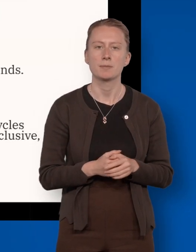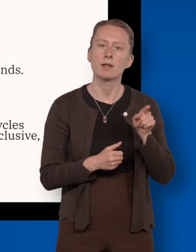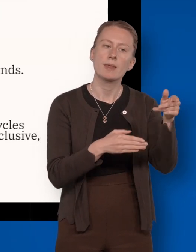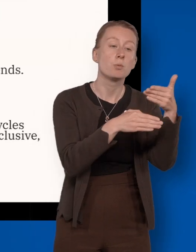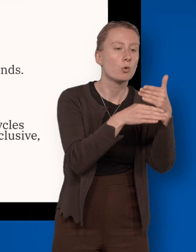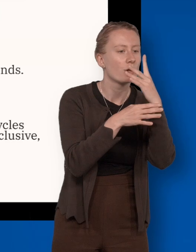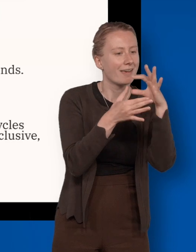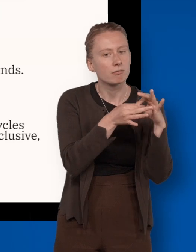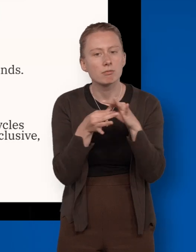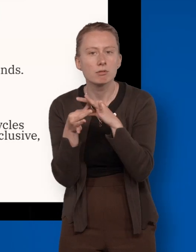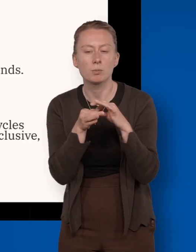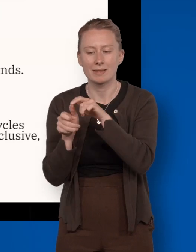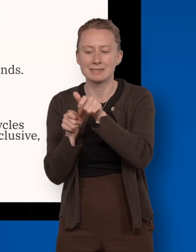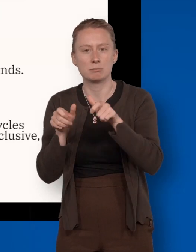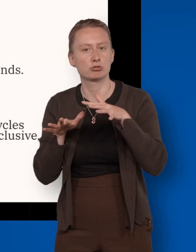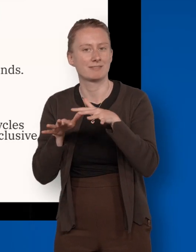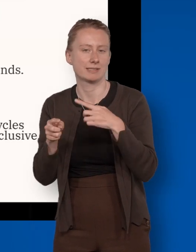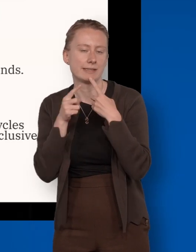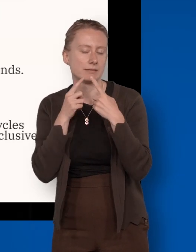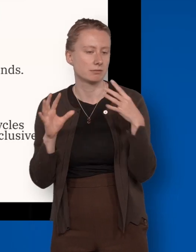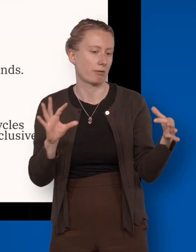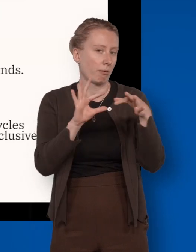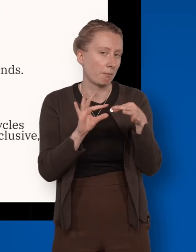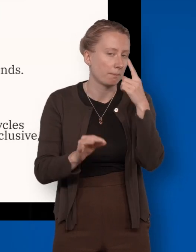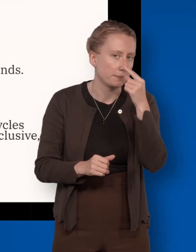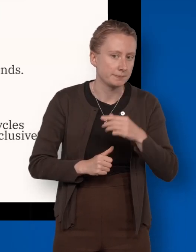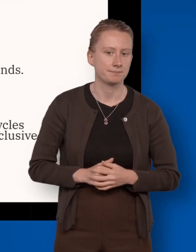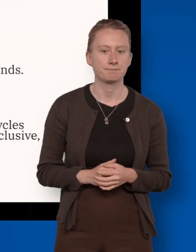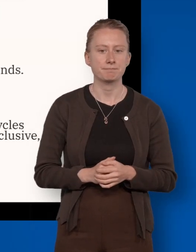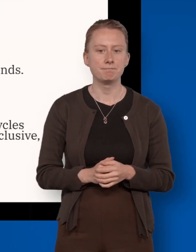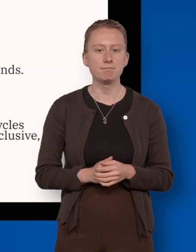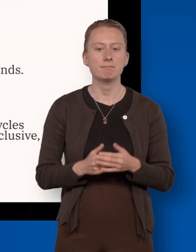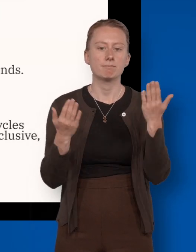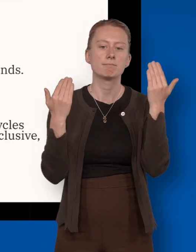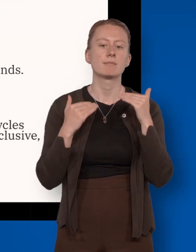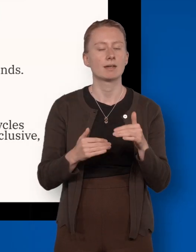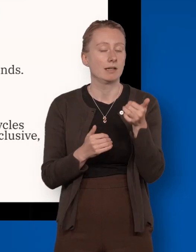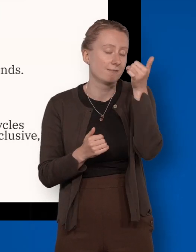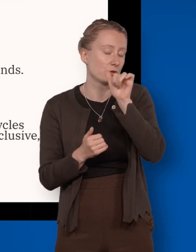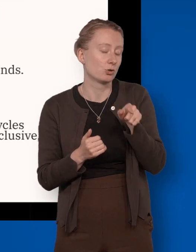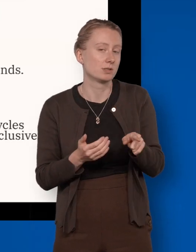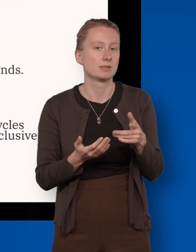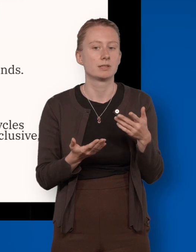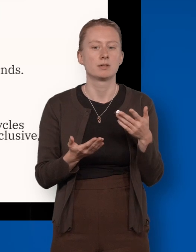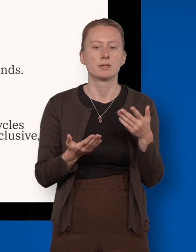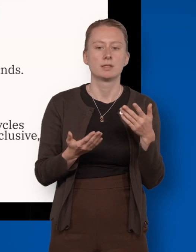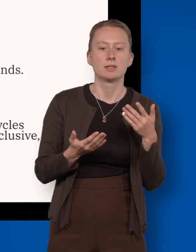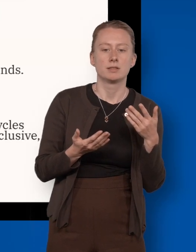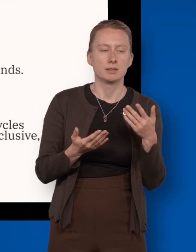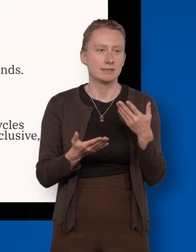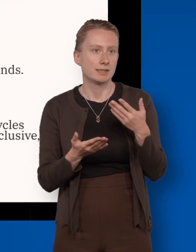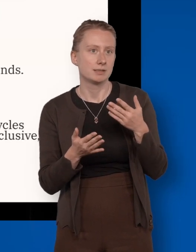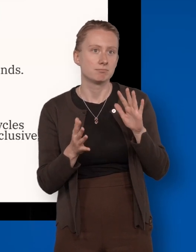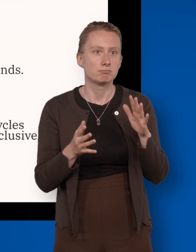data in addition. And then finally, of course, this is a cost or productivity tool to some extent, because it